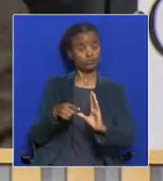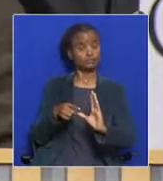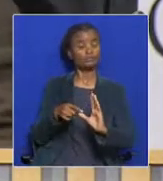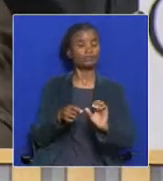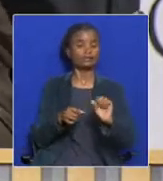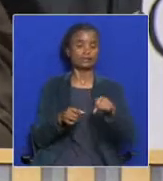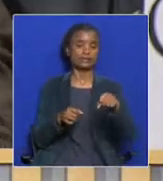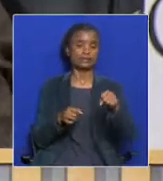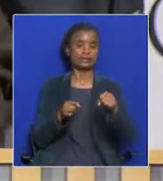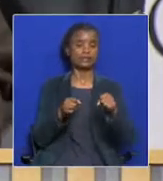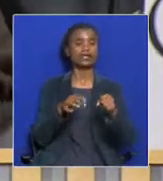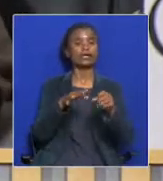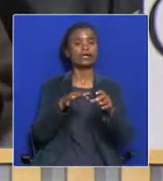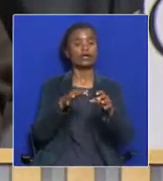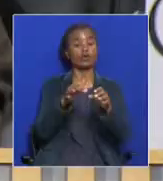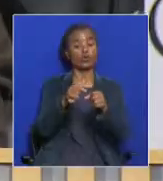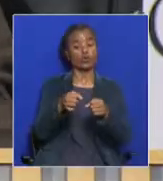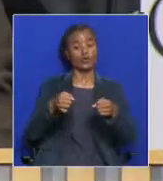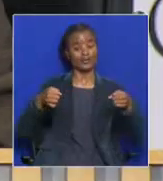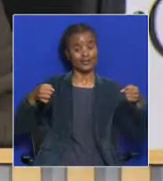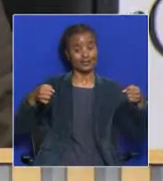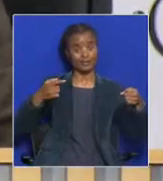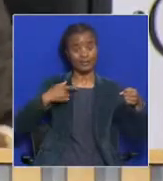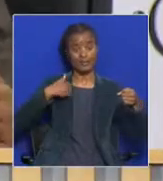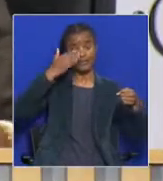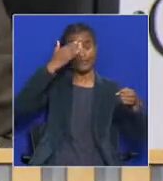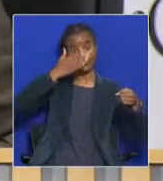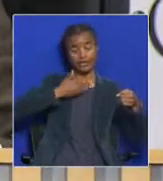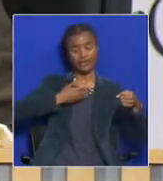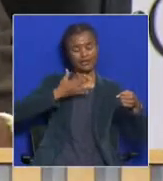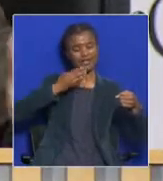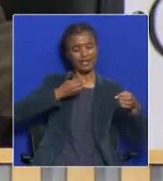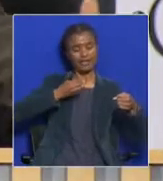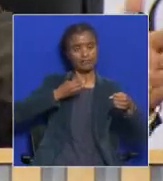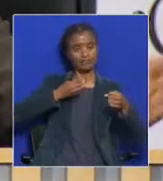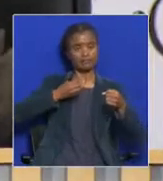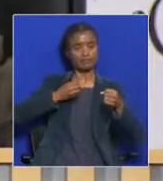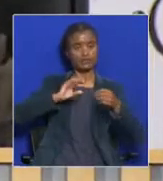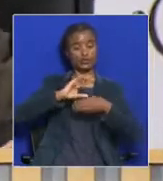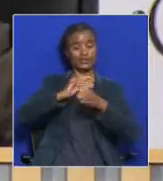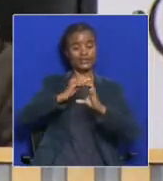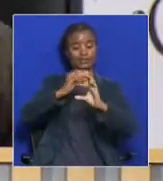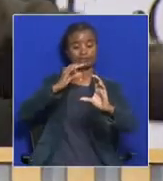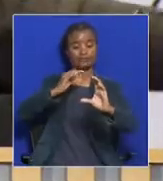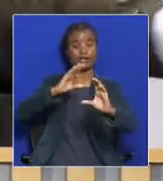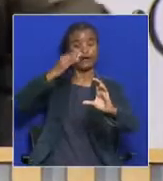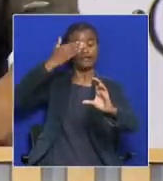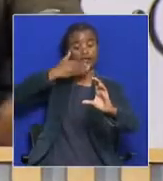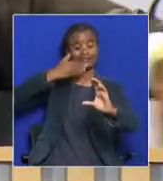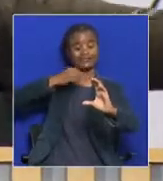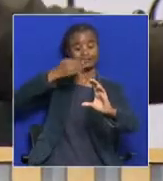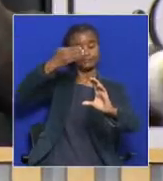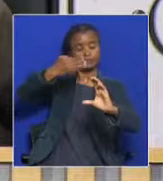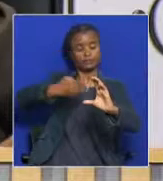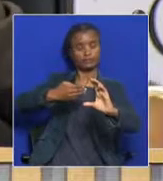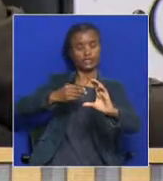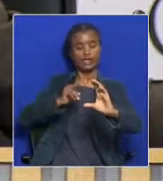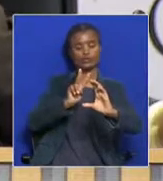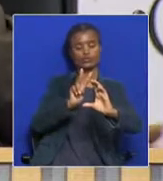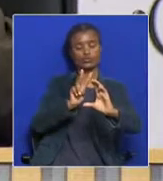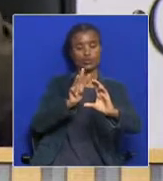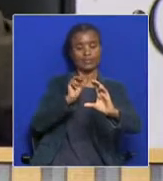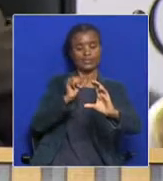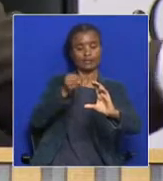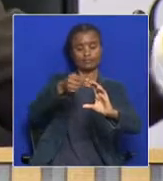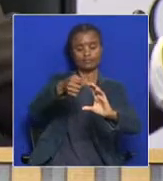front of it, maybe there was a 2 meter, just over 2 meter space, a little area. That is why I said there was machinery traversing